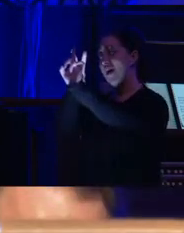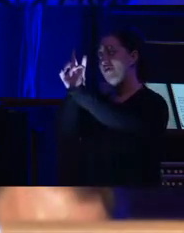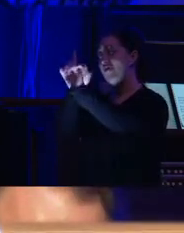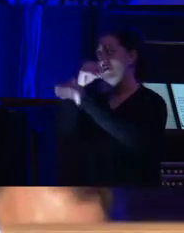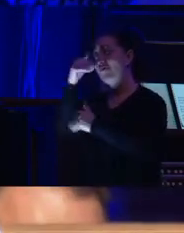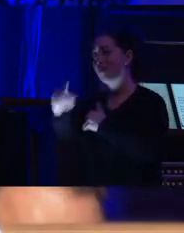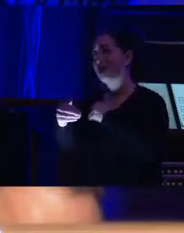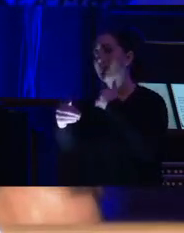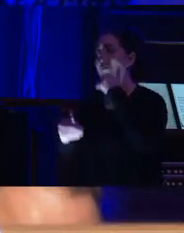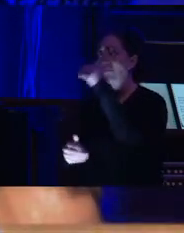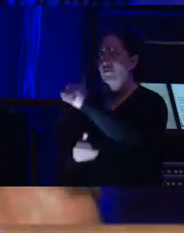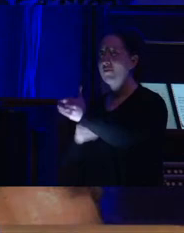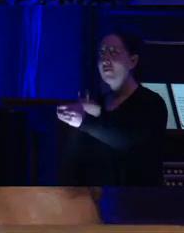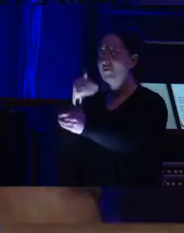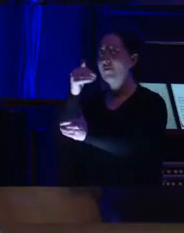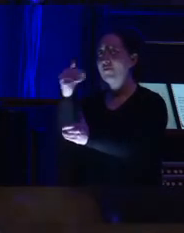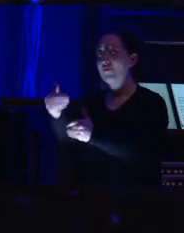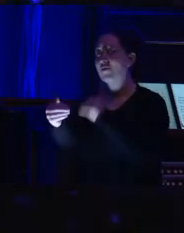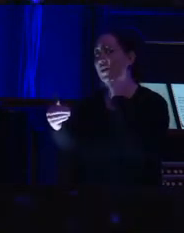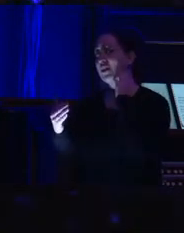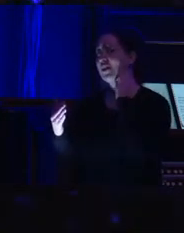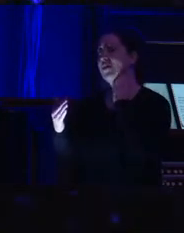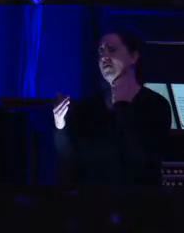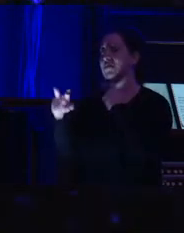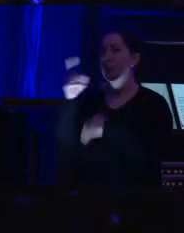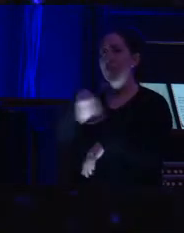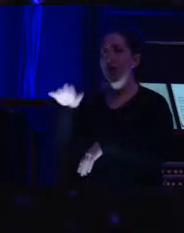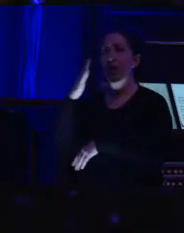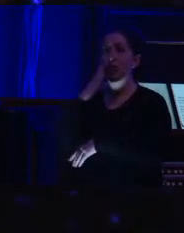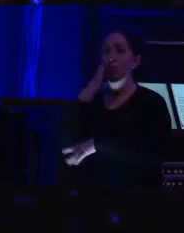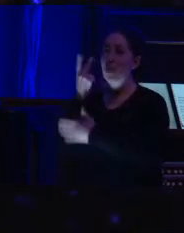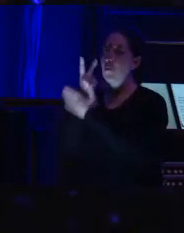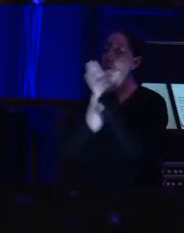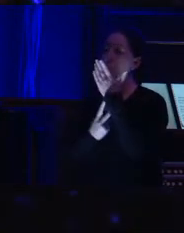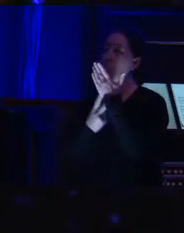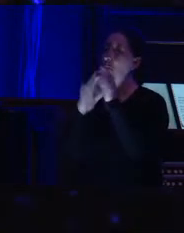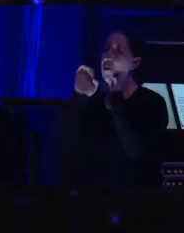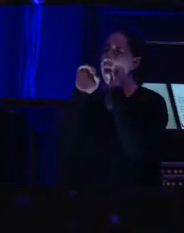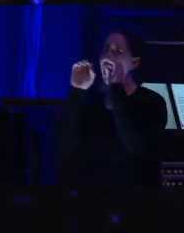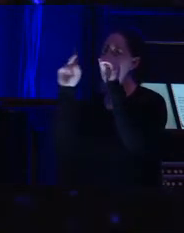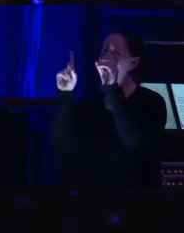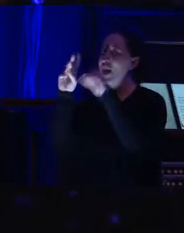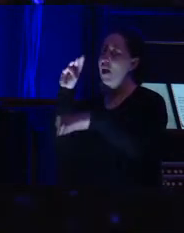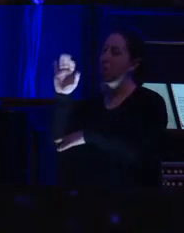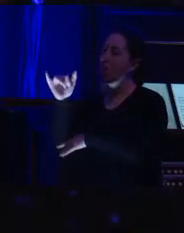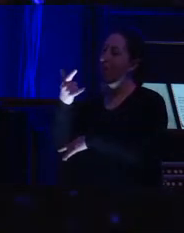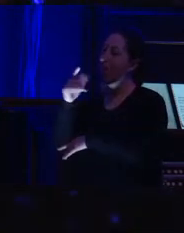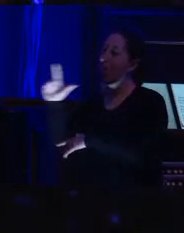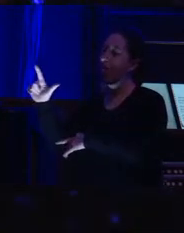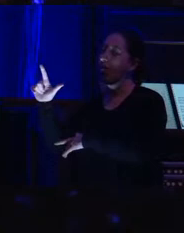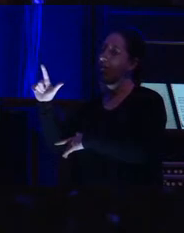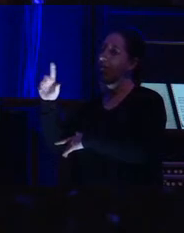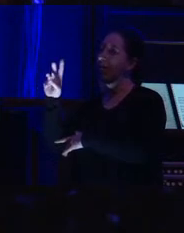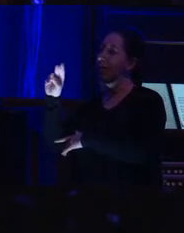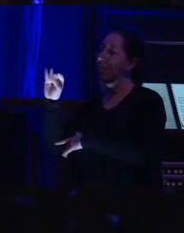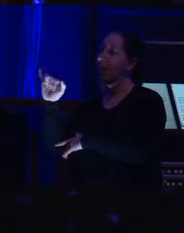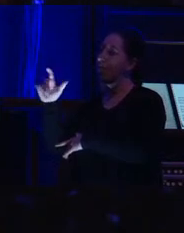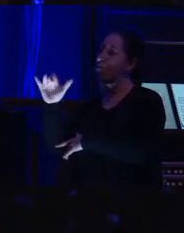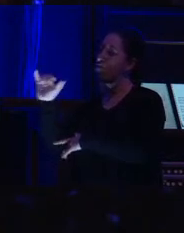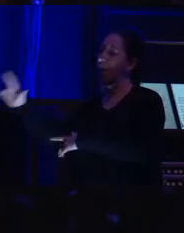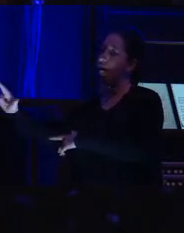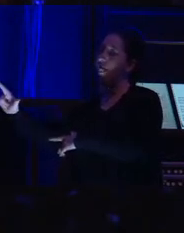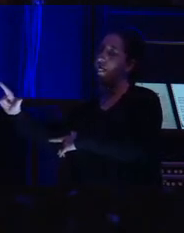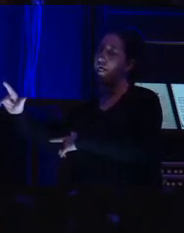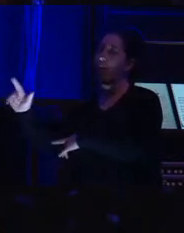step of the way. As you know, we were both educated at McGill University in Montreal. And we